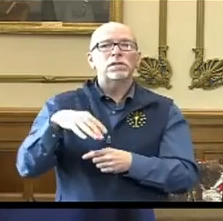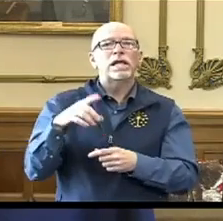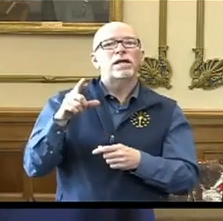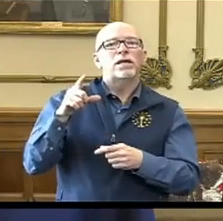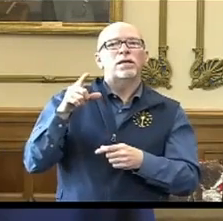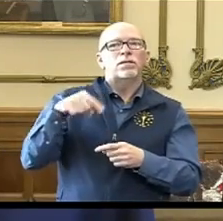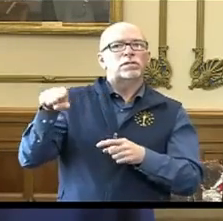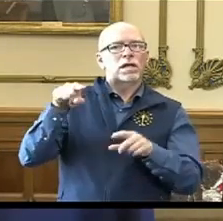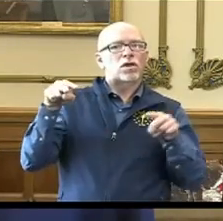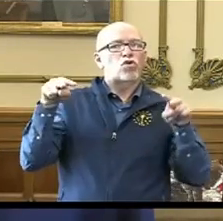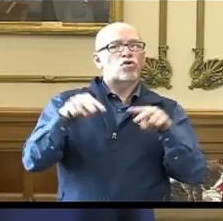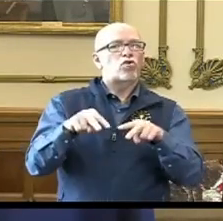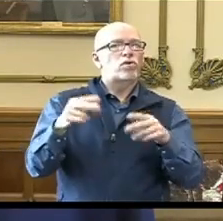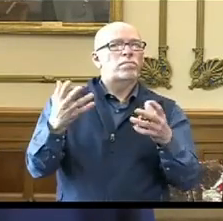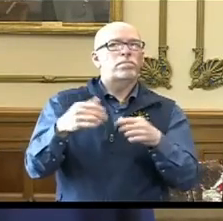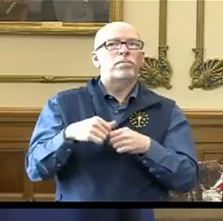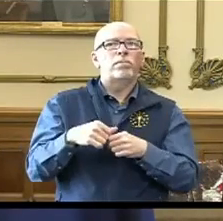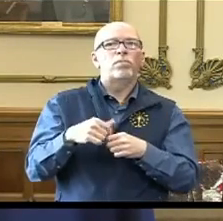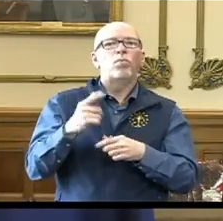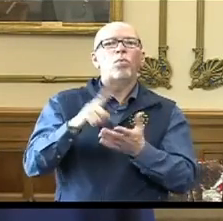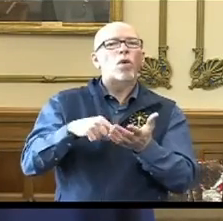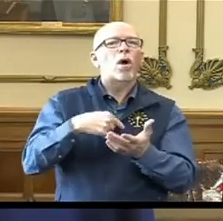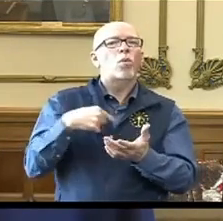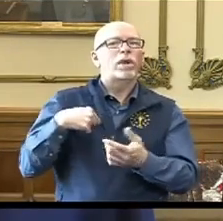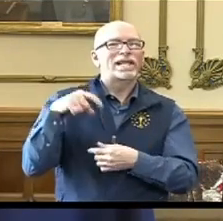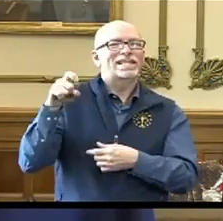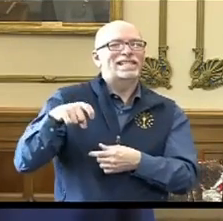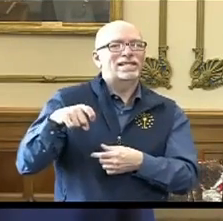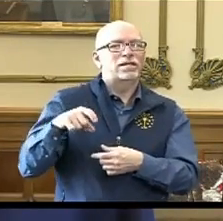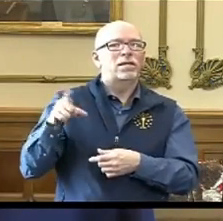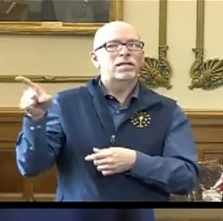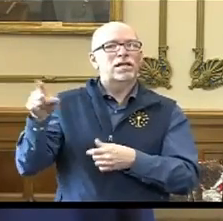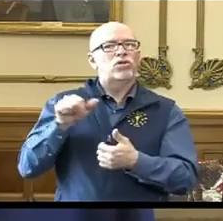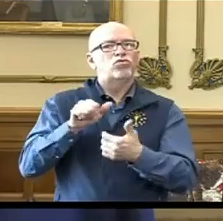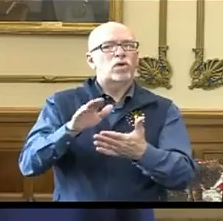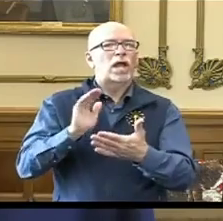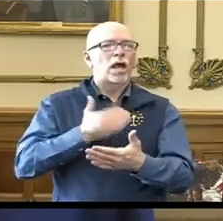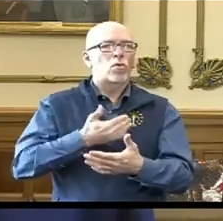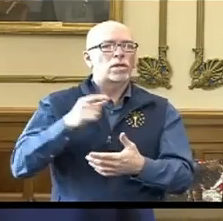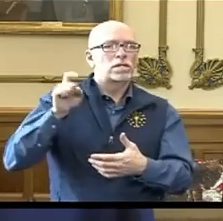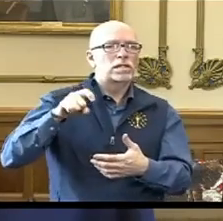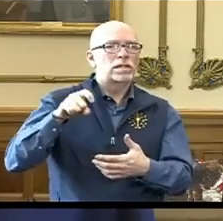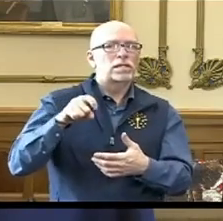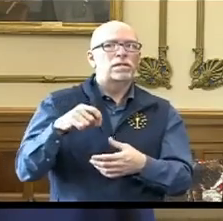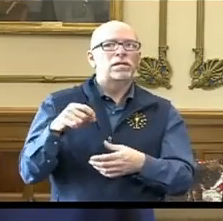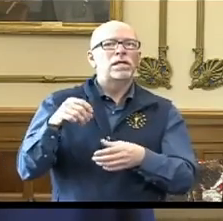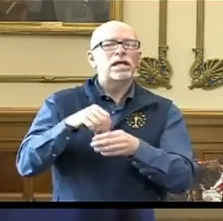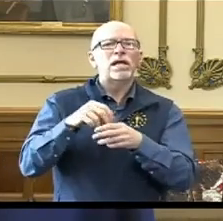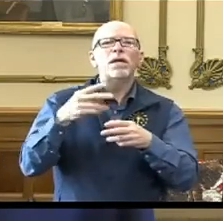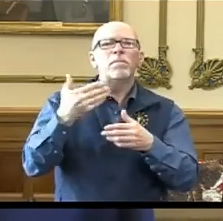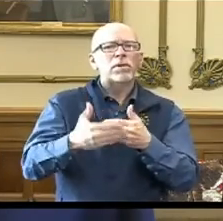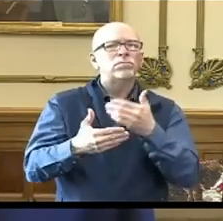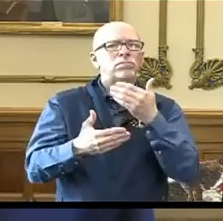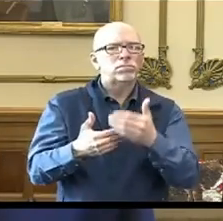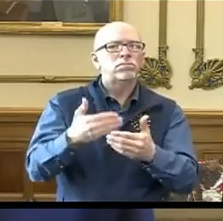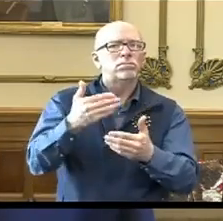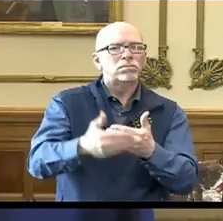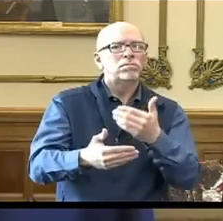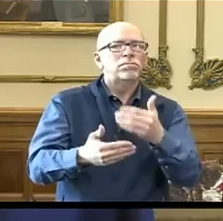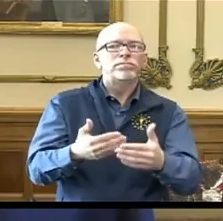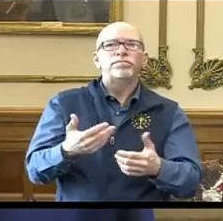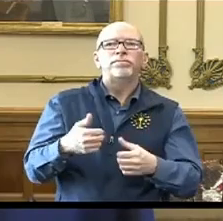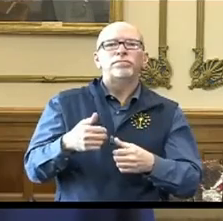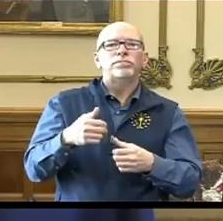are looking at what we need, and they are addressing those needs in a very, again, methodical fashion, be it